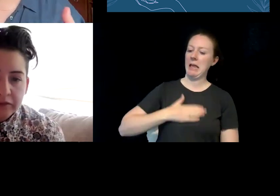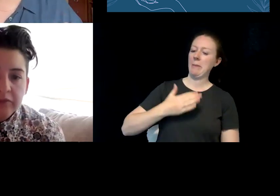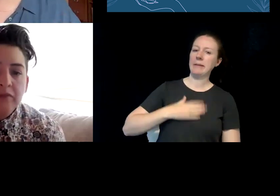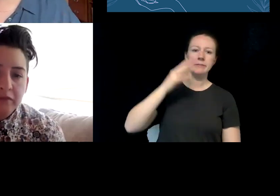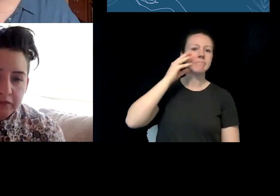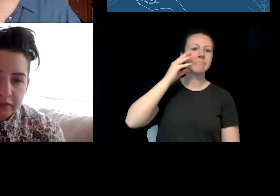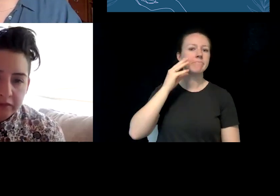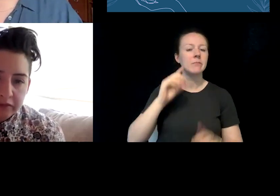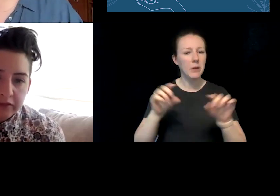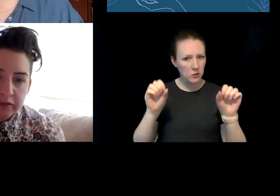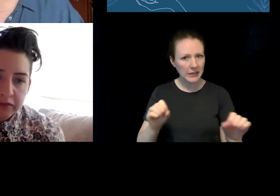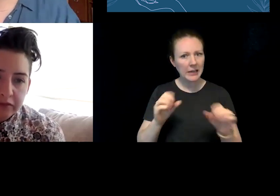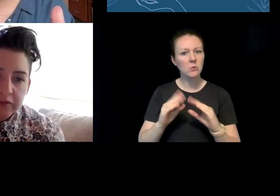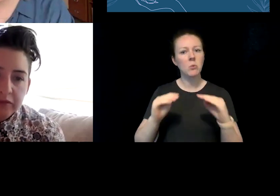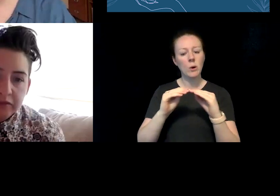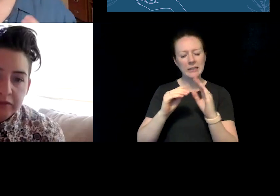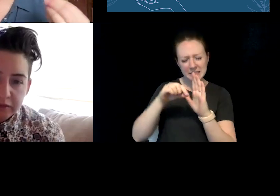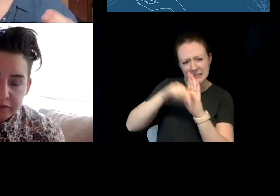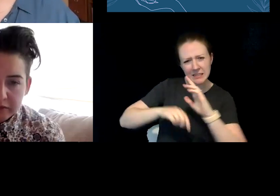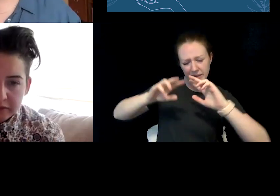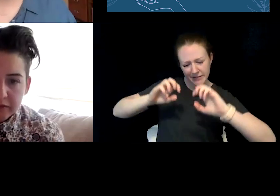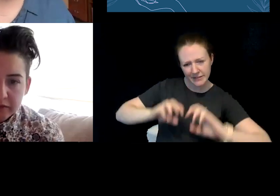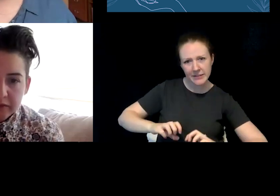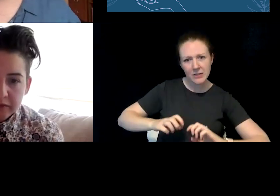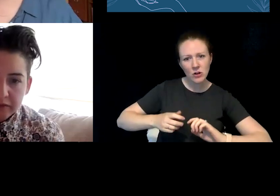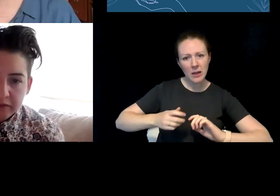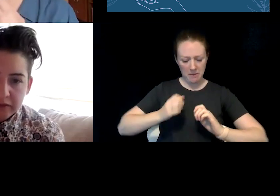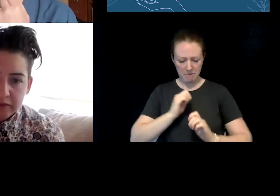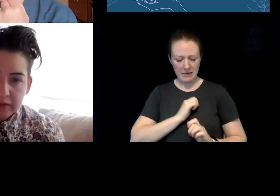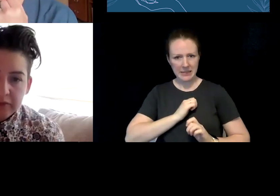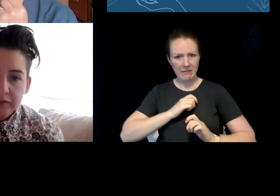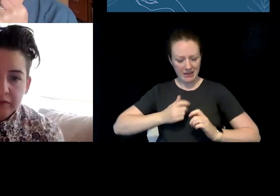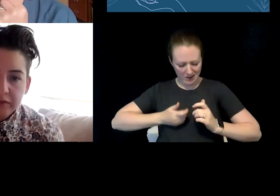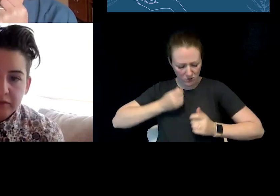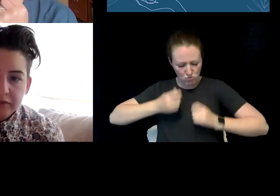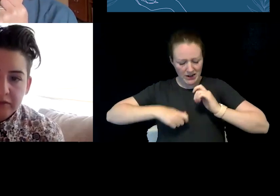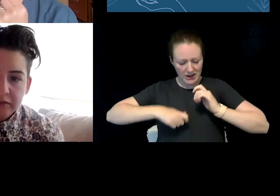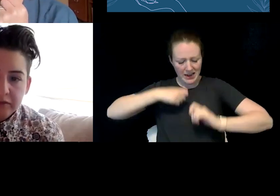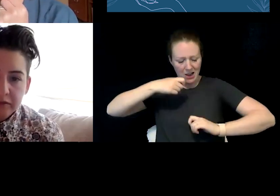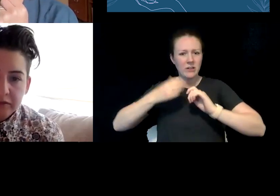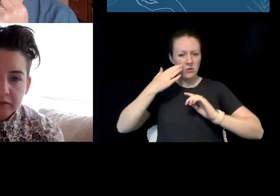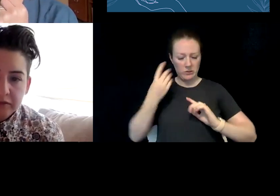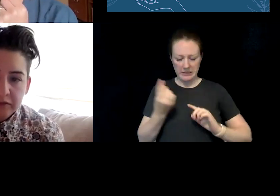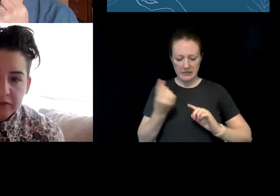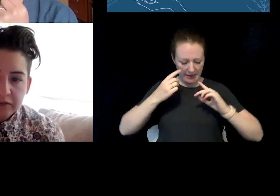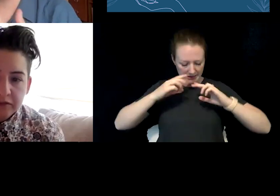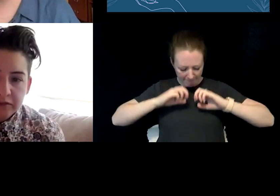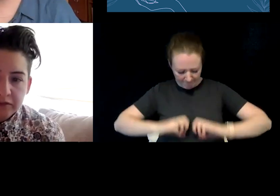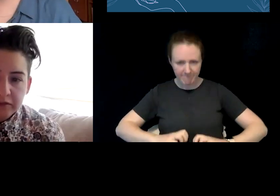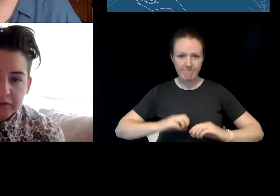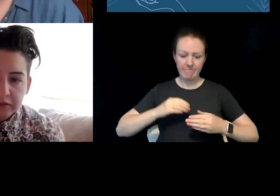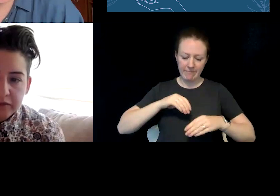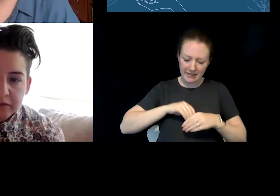deep or being able to bring something out of yourself and your collaborators that's truly, you